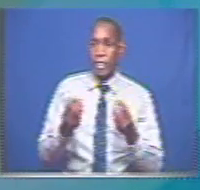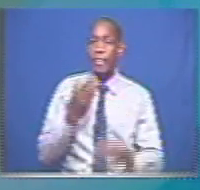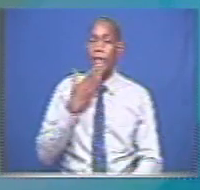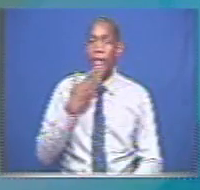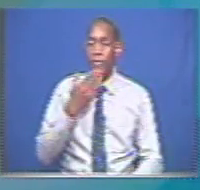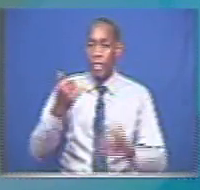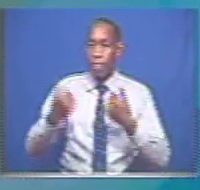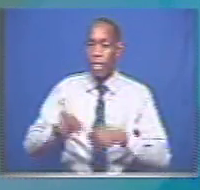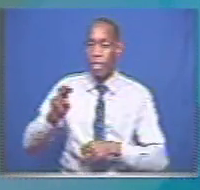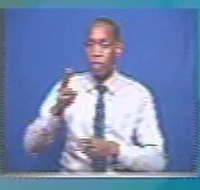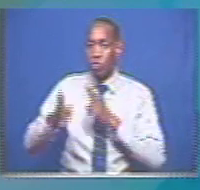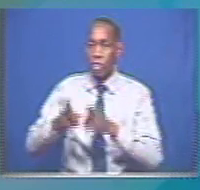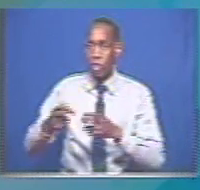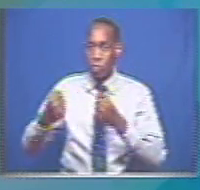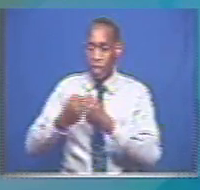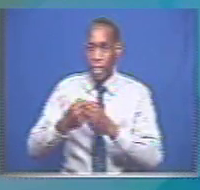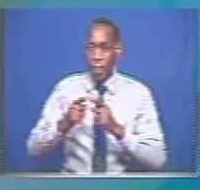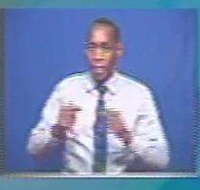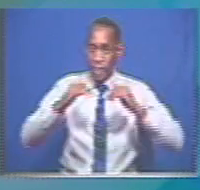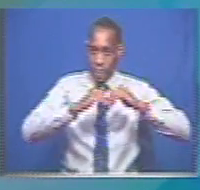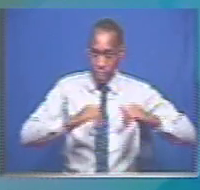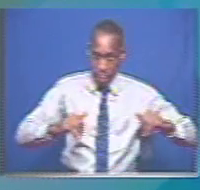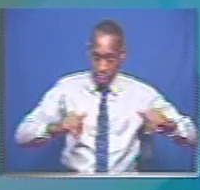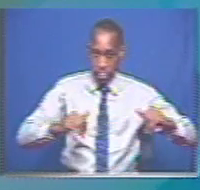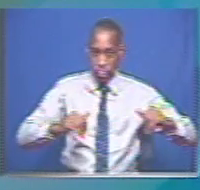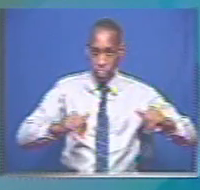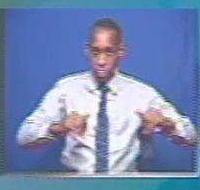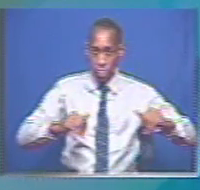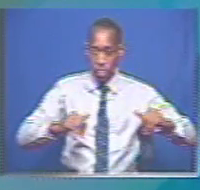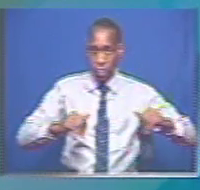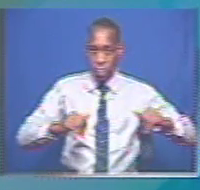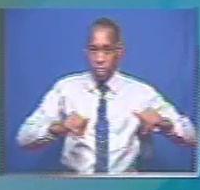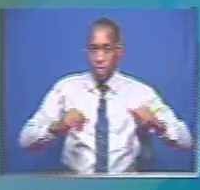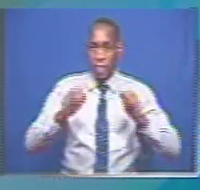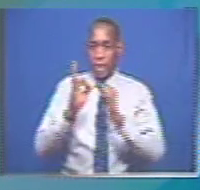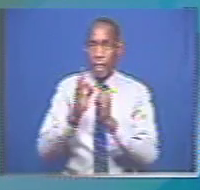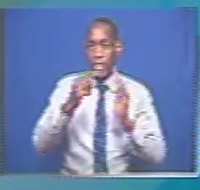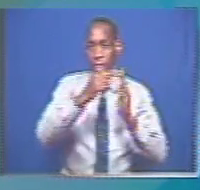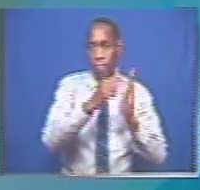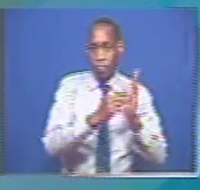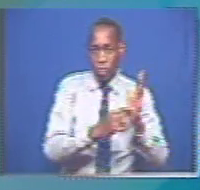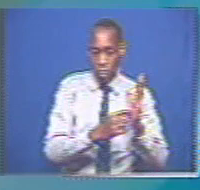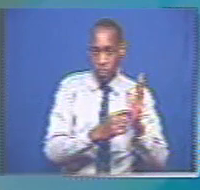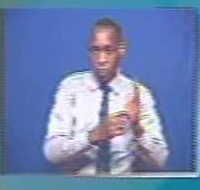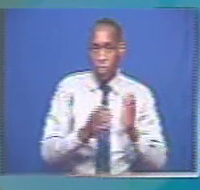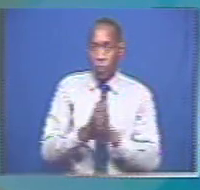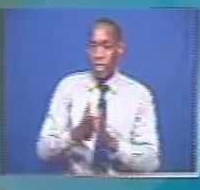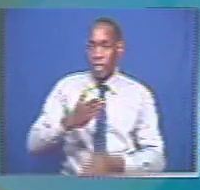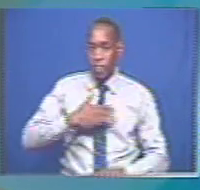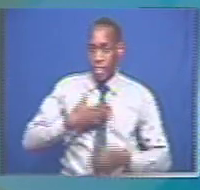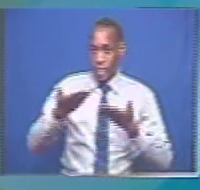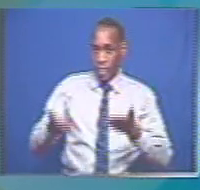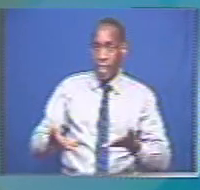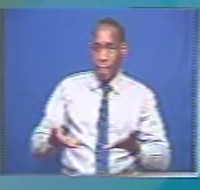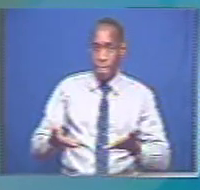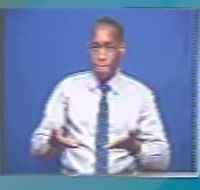played 22 matches, but they're separated by, consider this, 13 points. And in studio with me, well, what